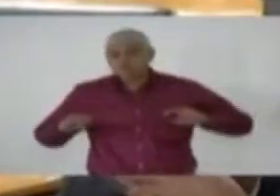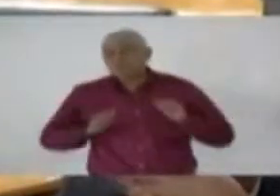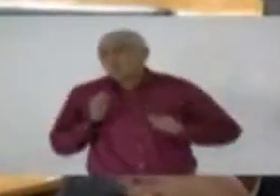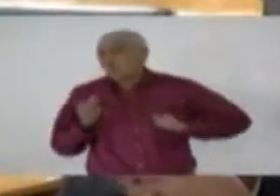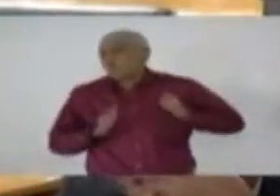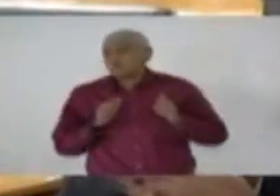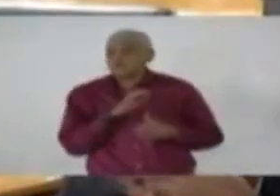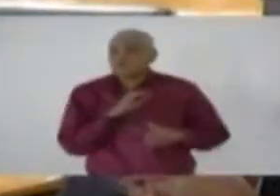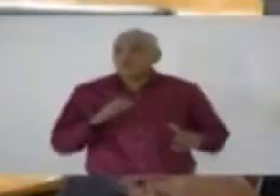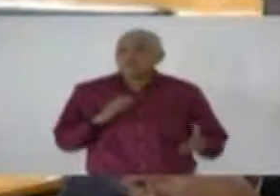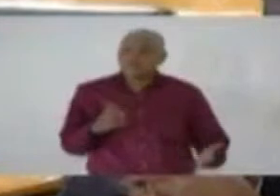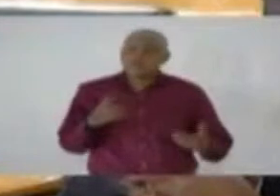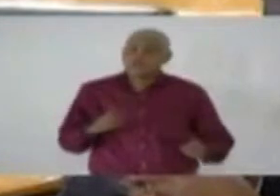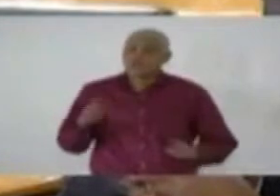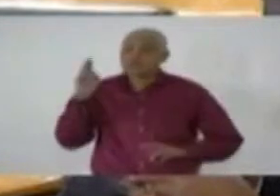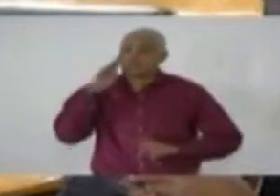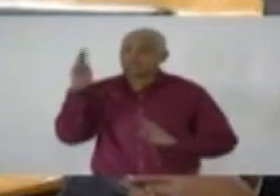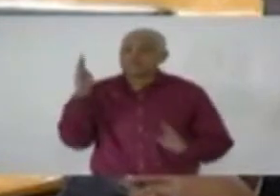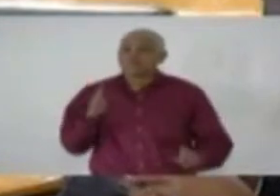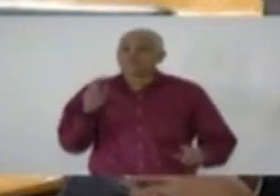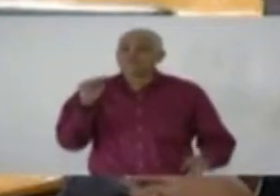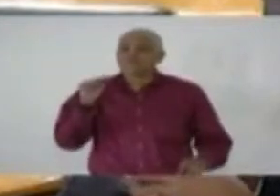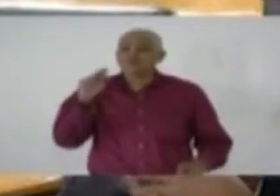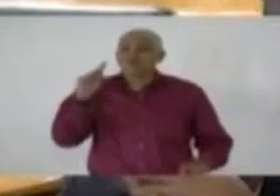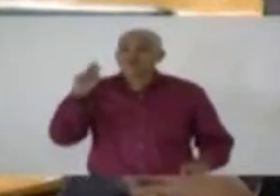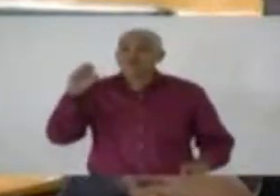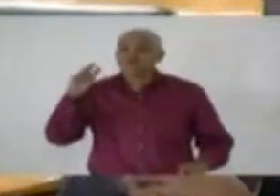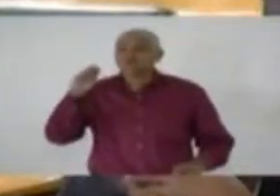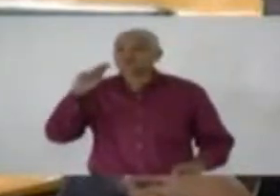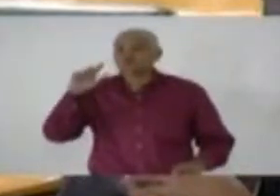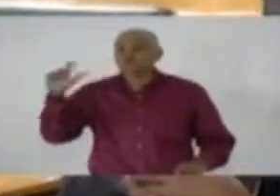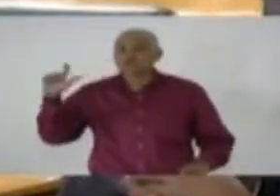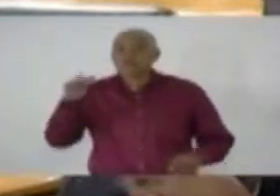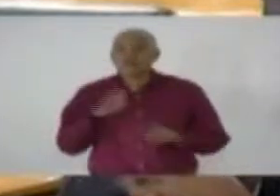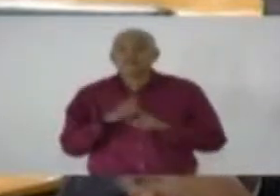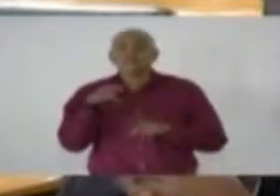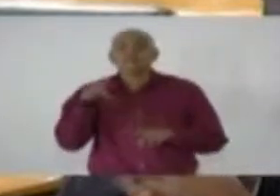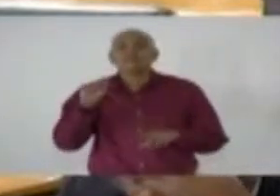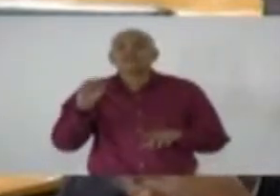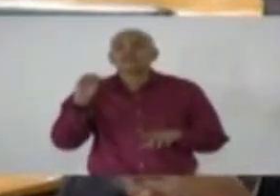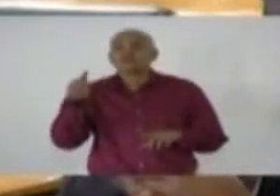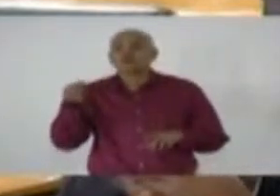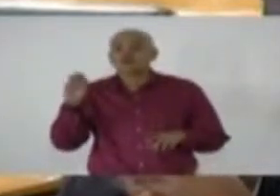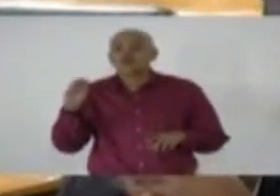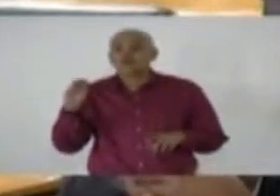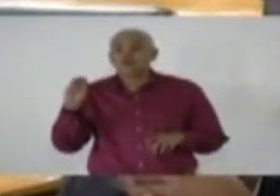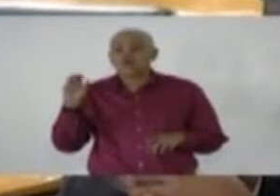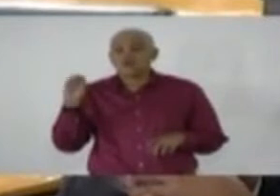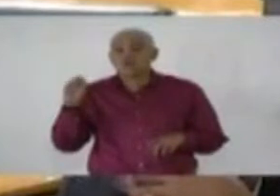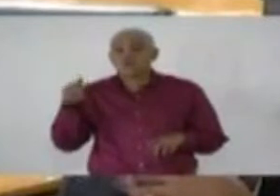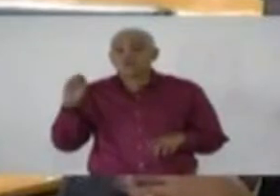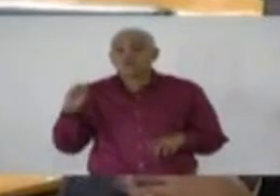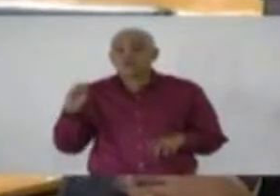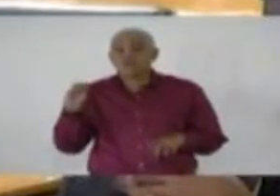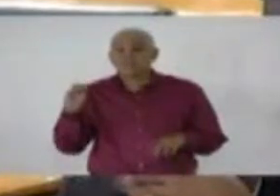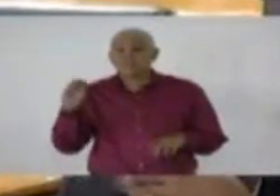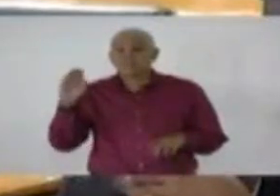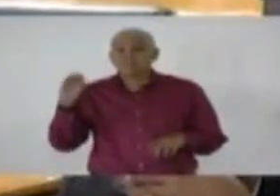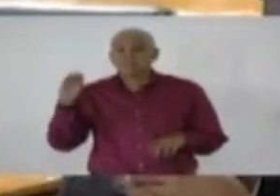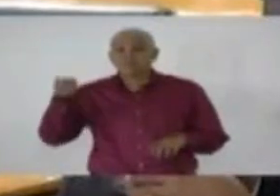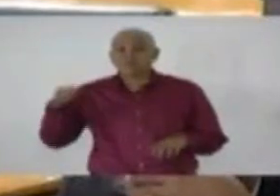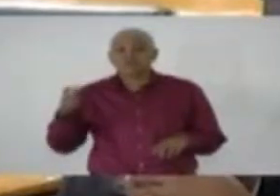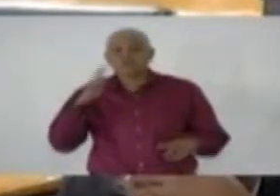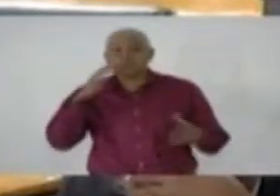committee. The Honourable Audrey Swell, PS of OPM and MJEC, is there. Mr. Bennett,